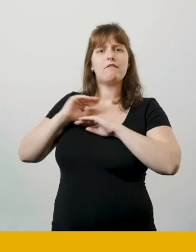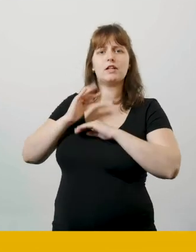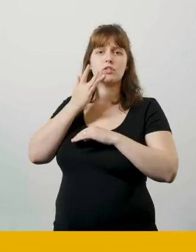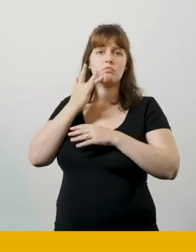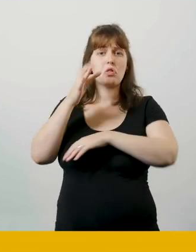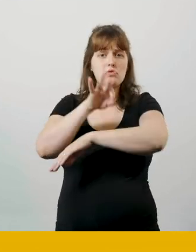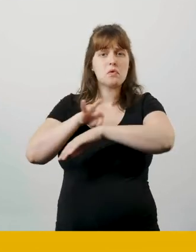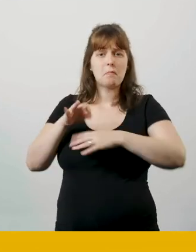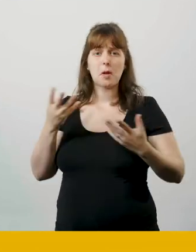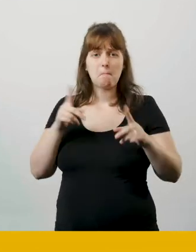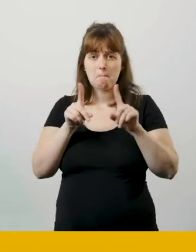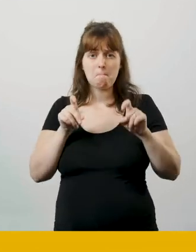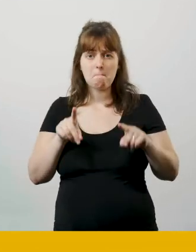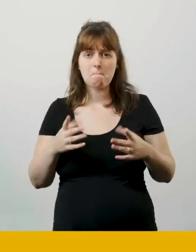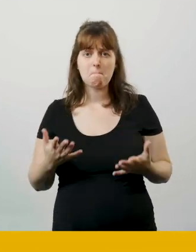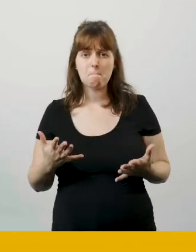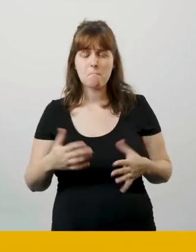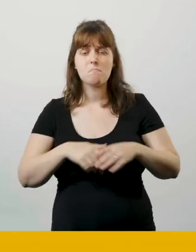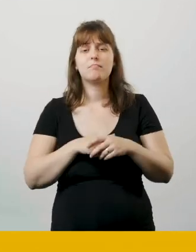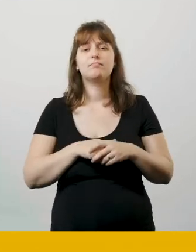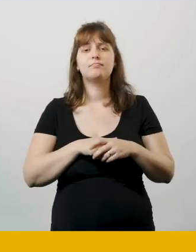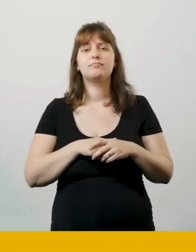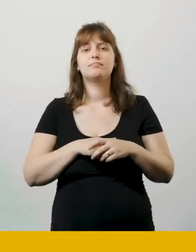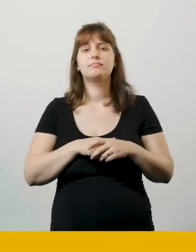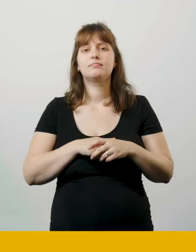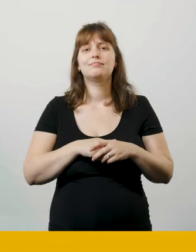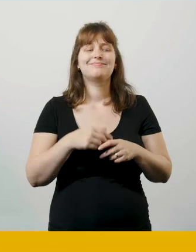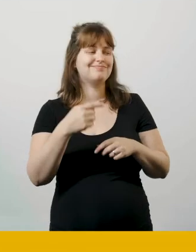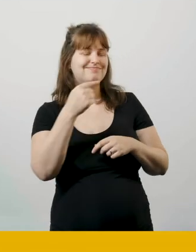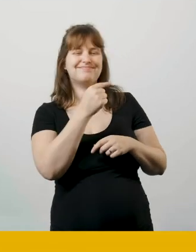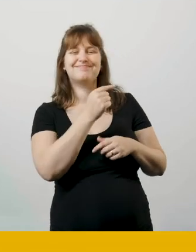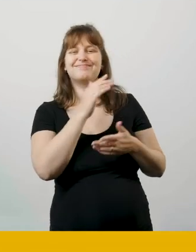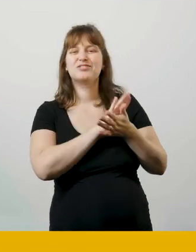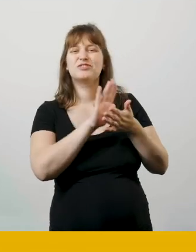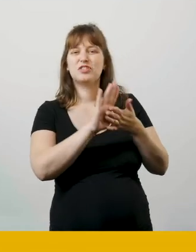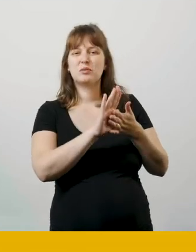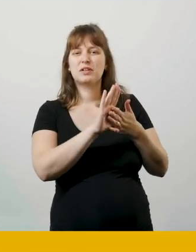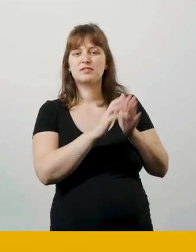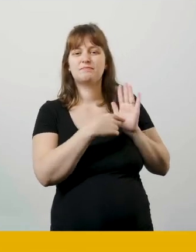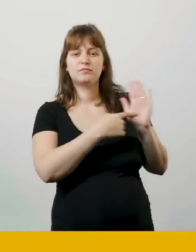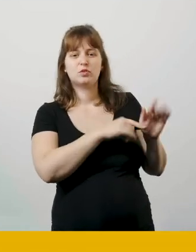So in this example, it is portrayed the